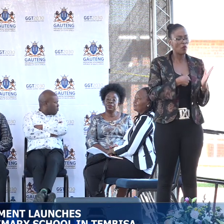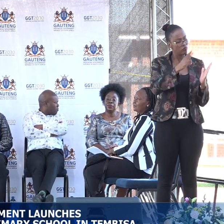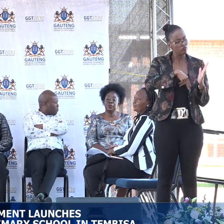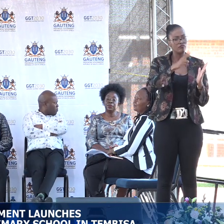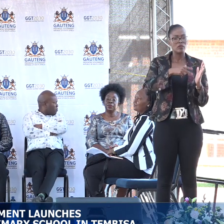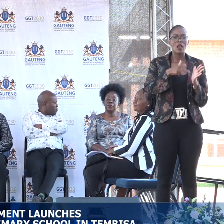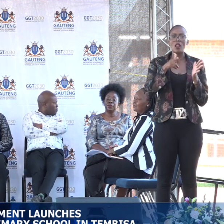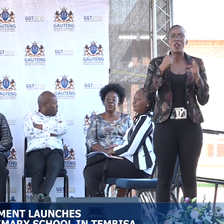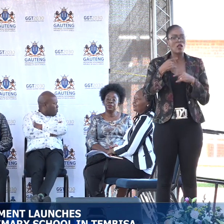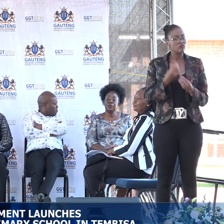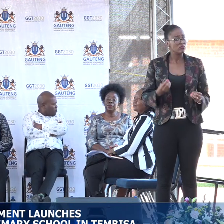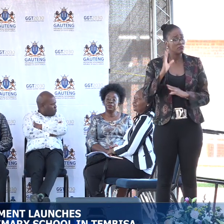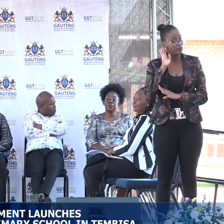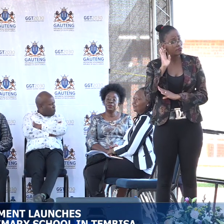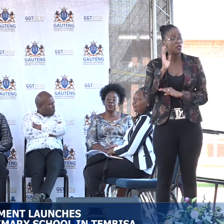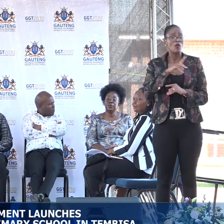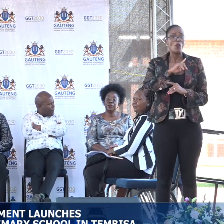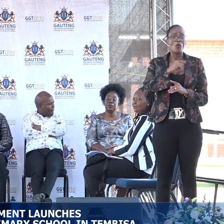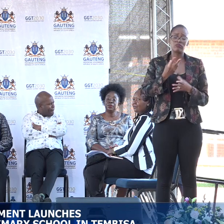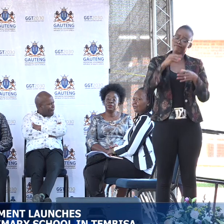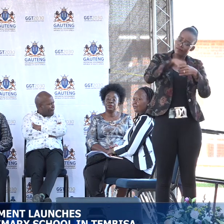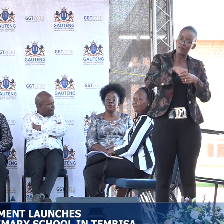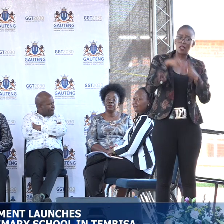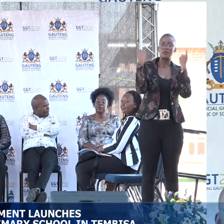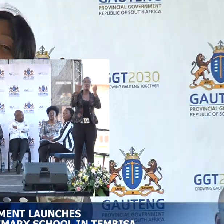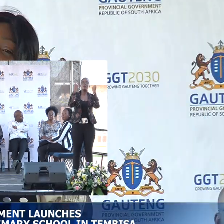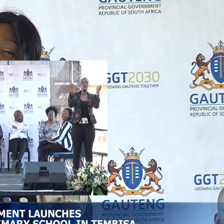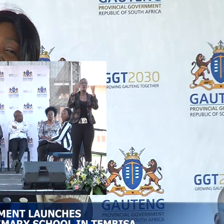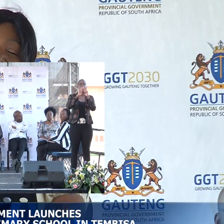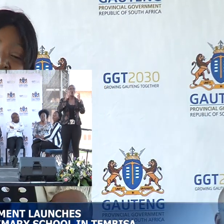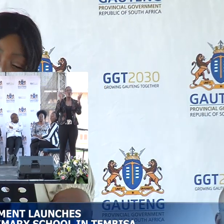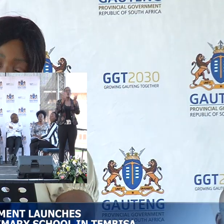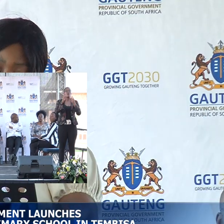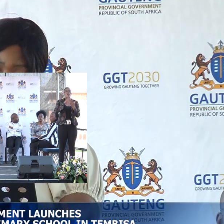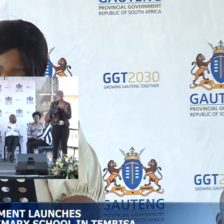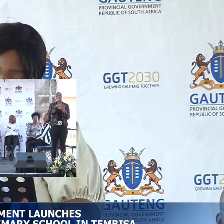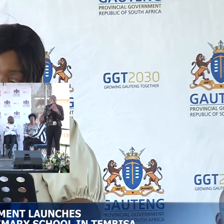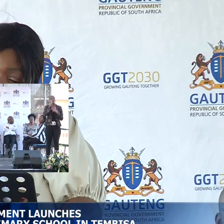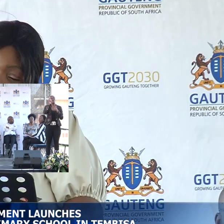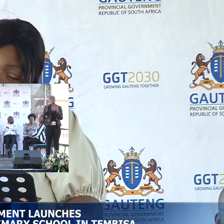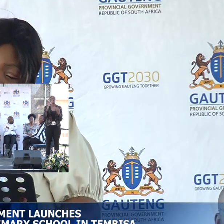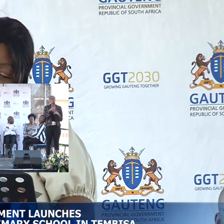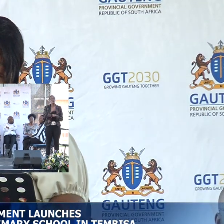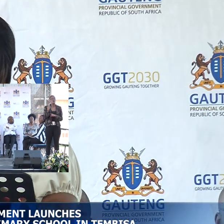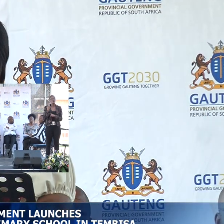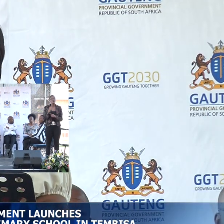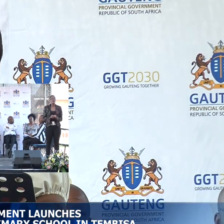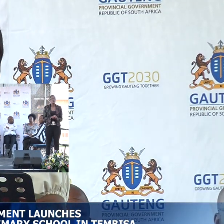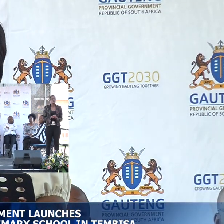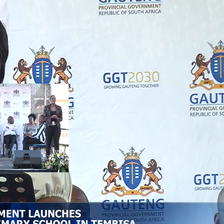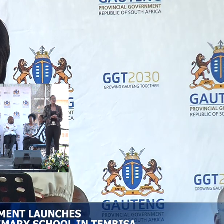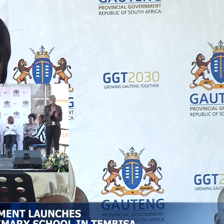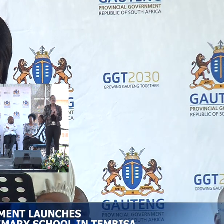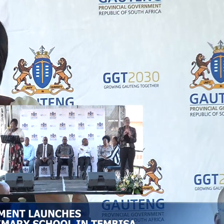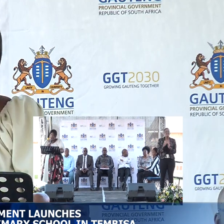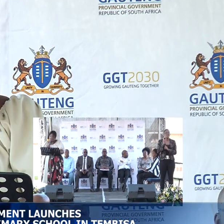read aloud to your children so that you become part of the celebration of the World Read Aloud Day. Our next